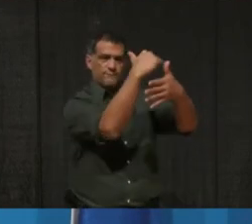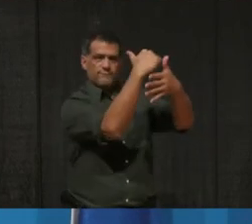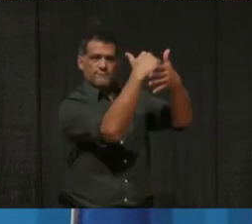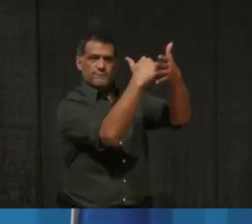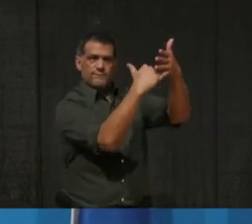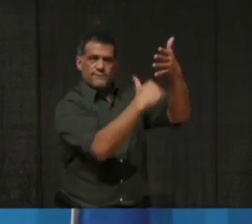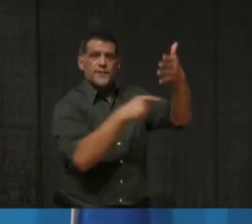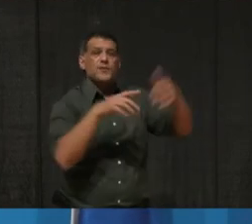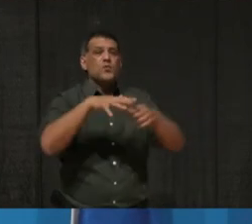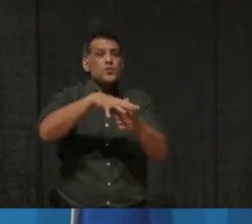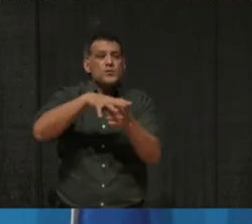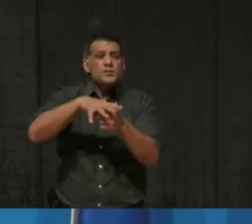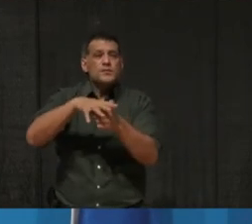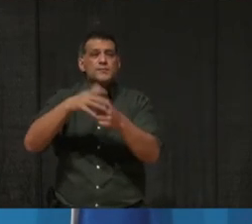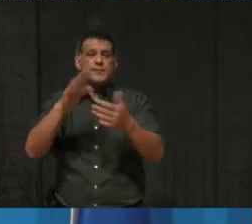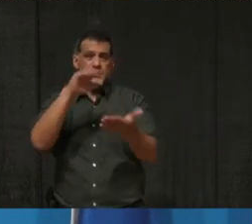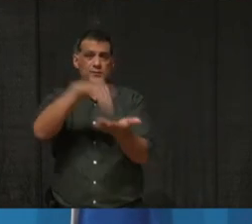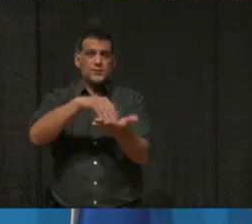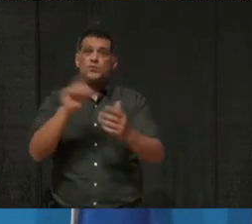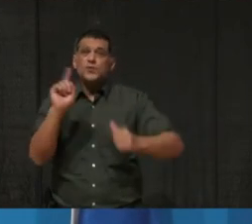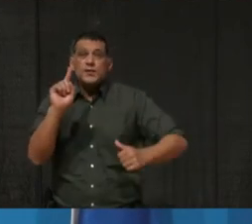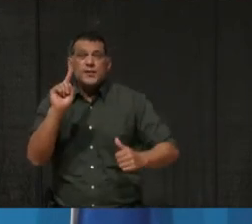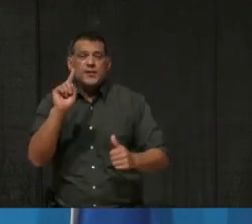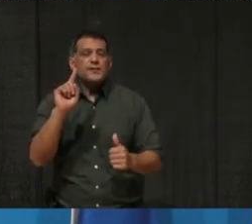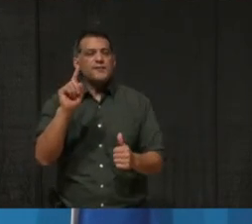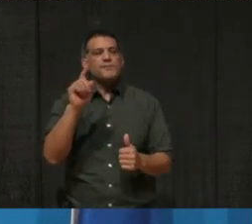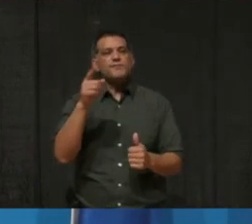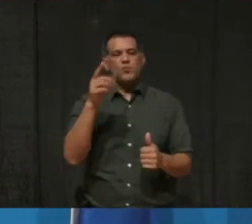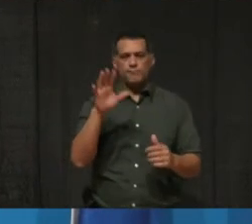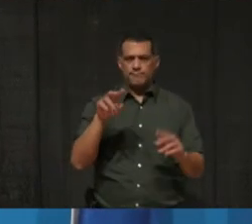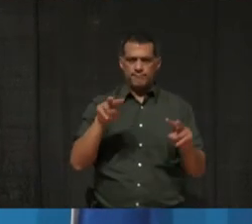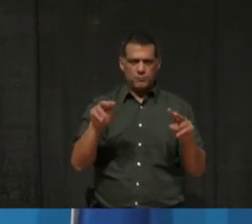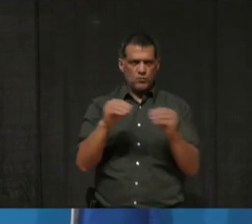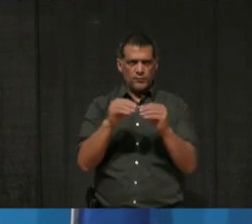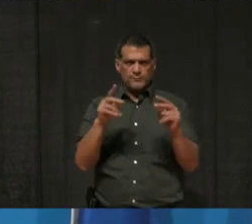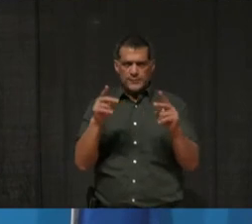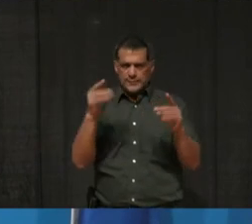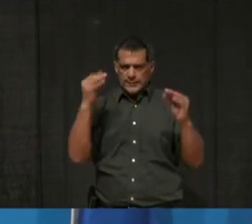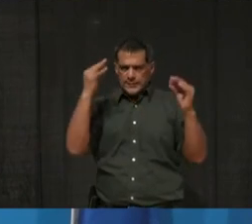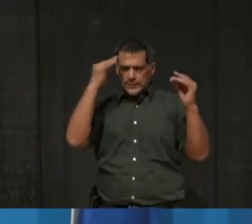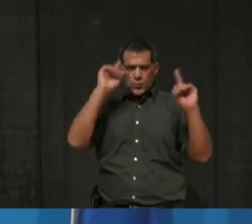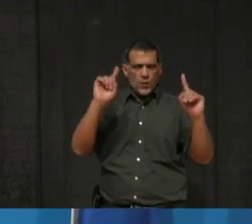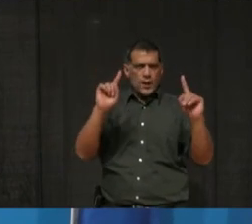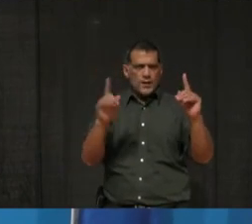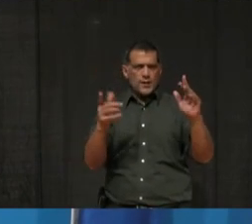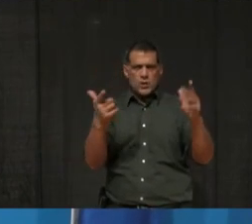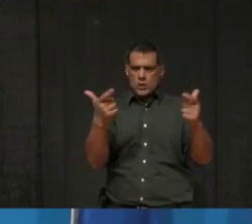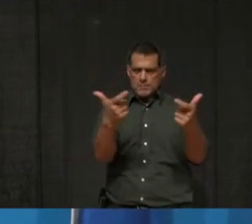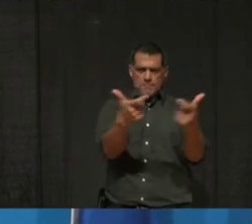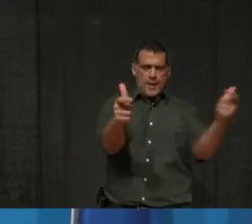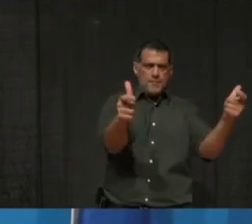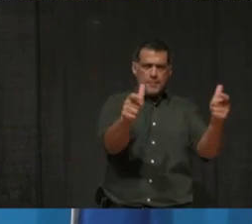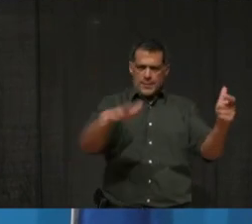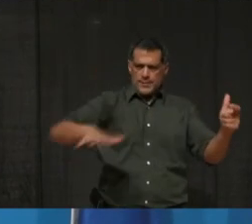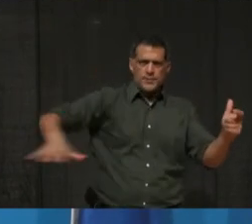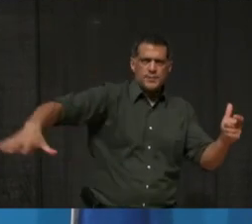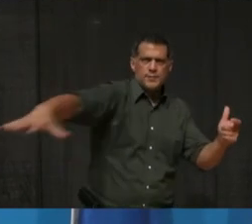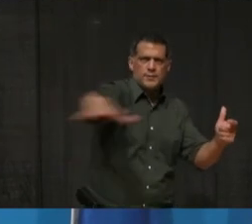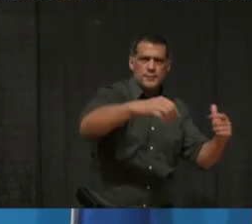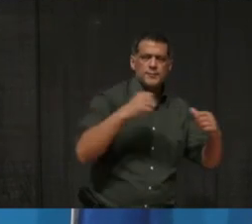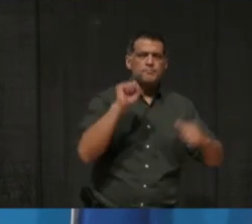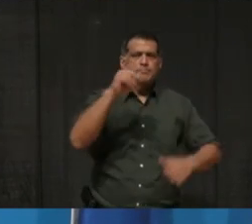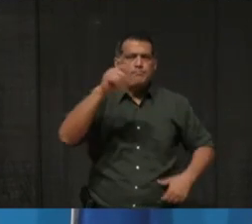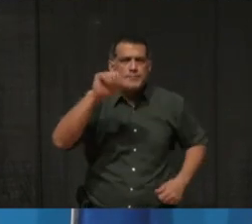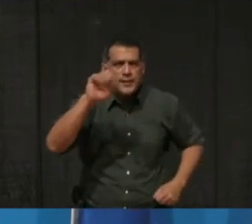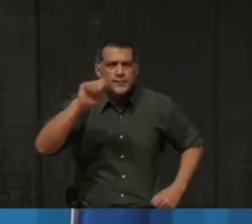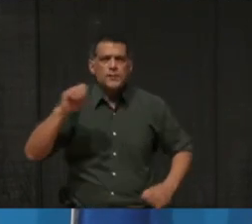are certainly looking at a number of factors, certainly a site that's big enough to accommodate a large enough volume of individuals,